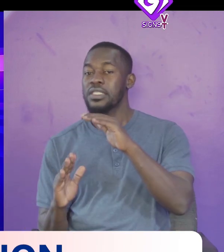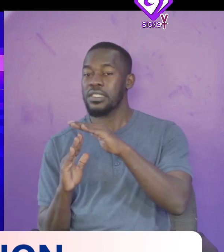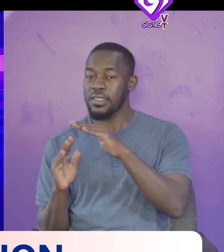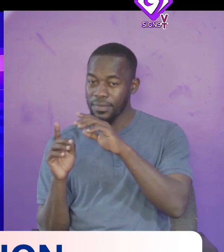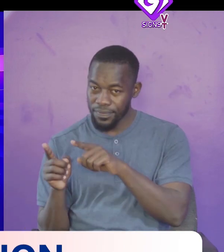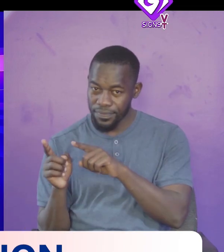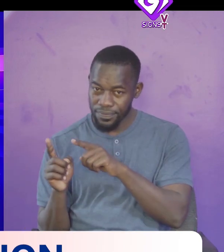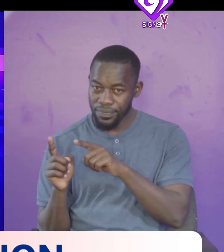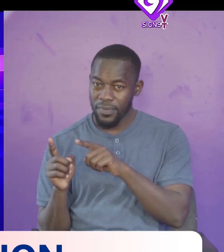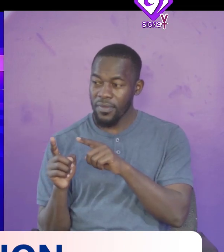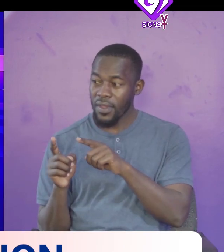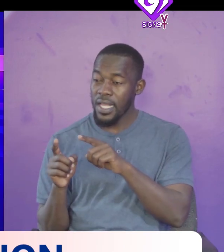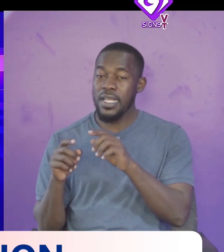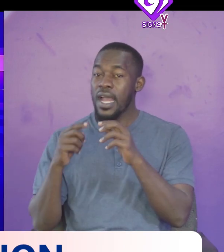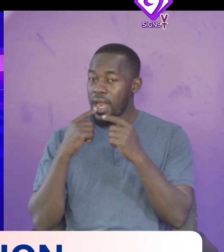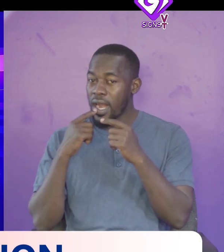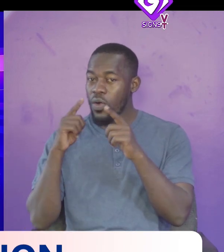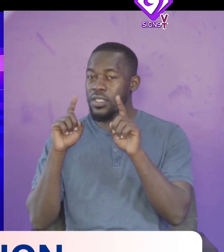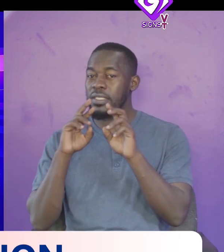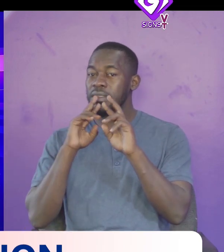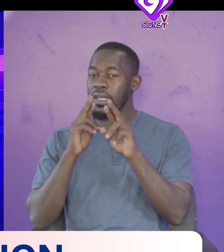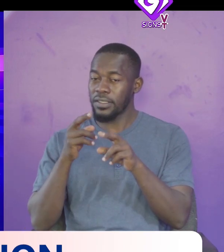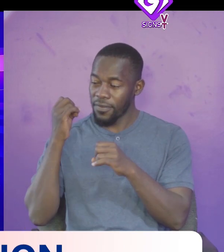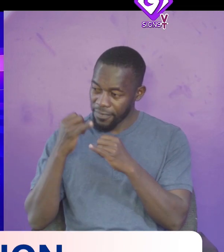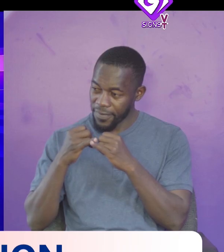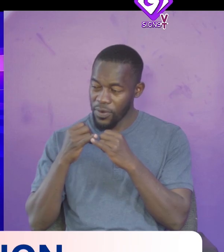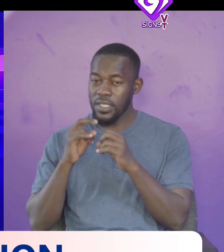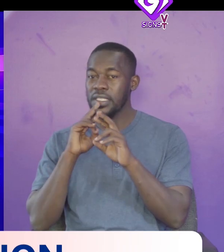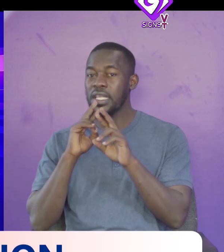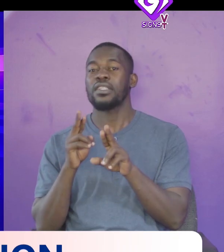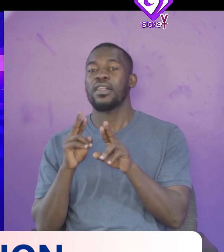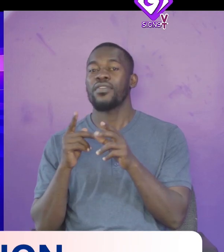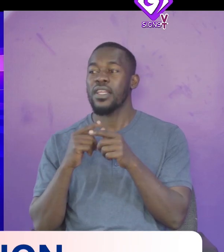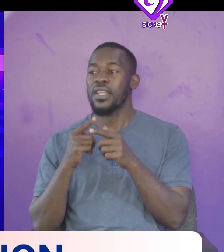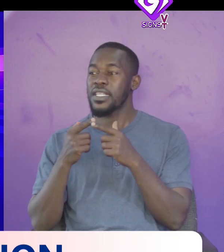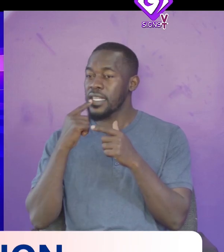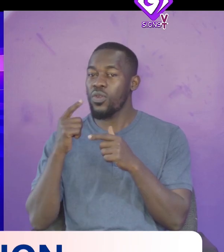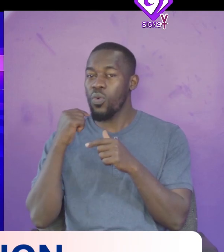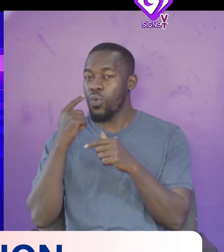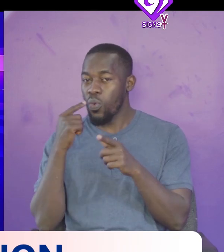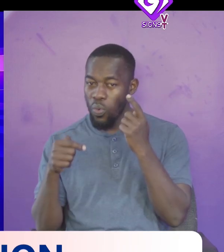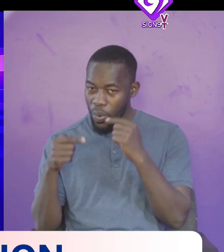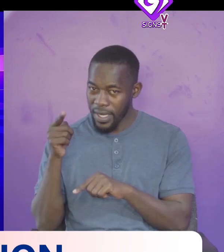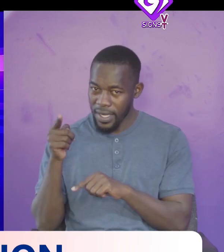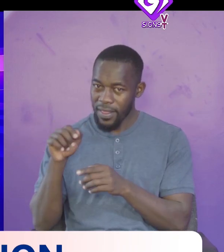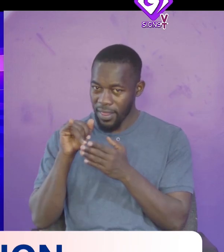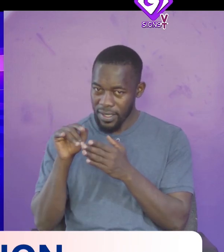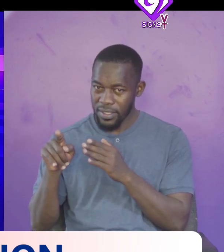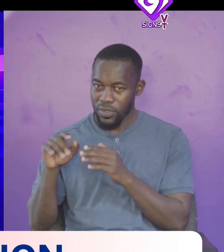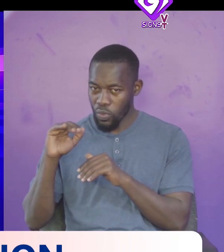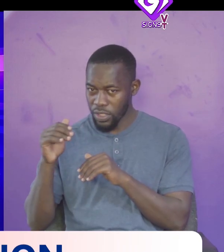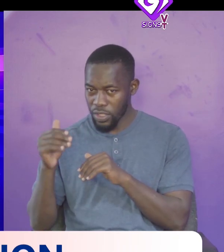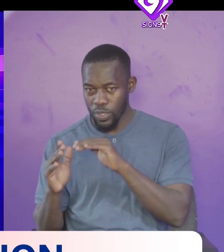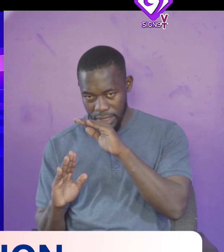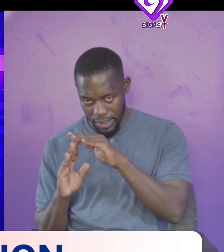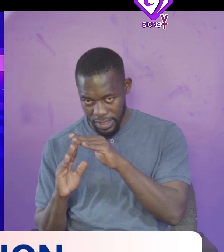officer reads the final tally and declares the presidential outcome in that constituency. Right.